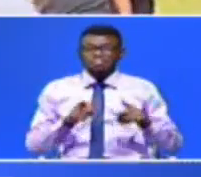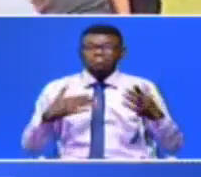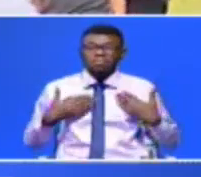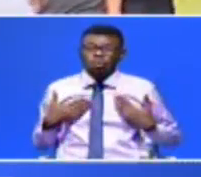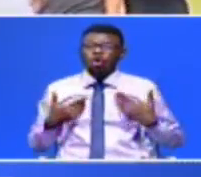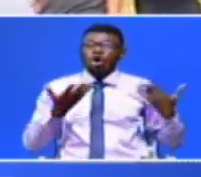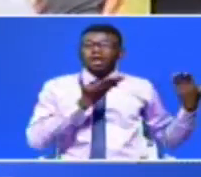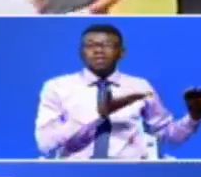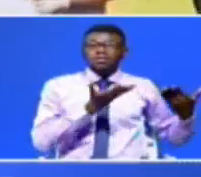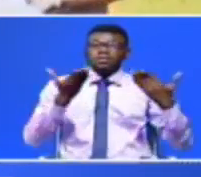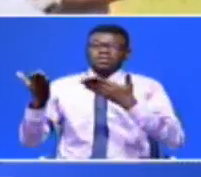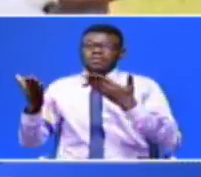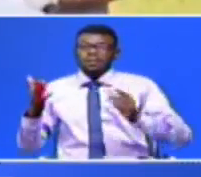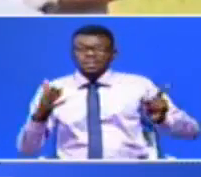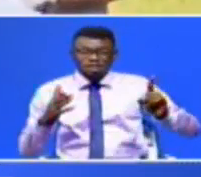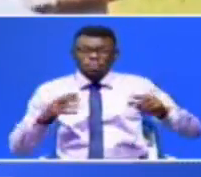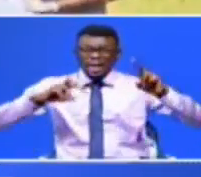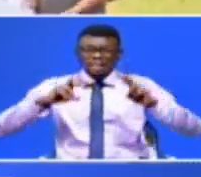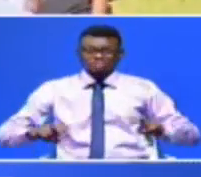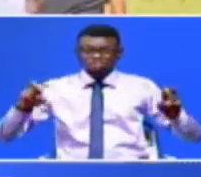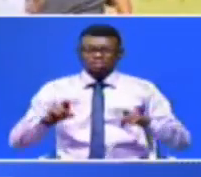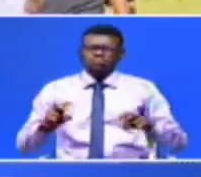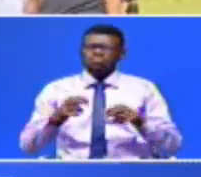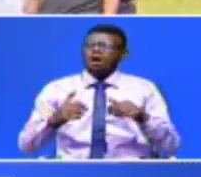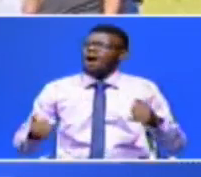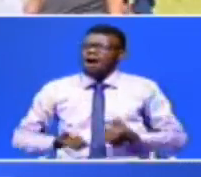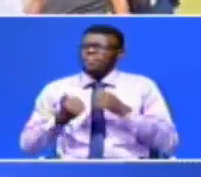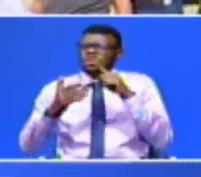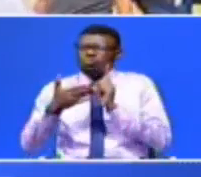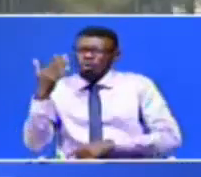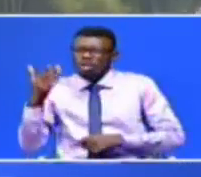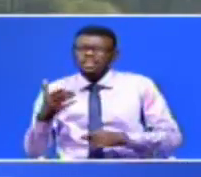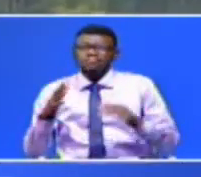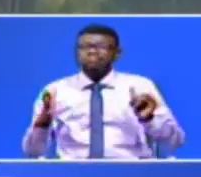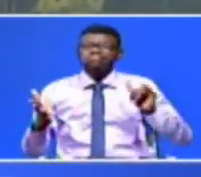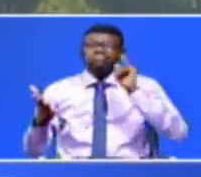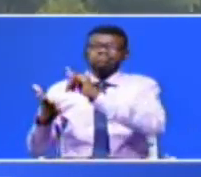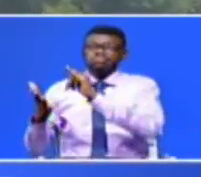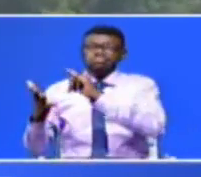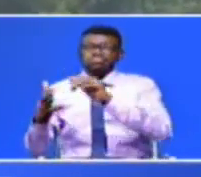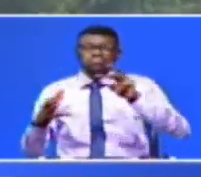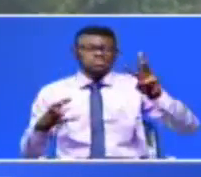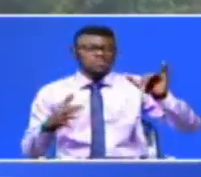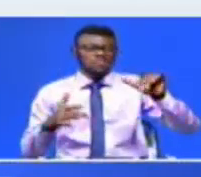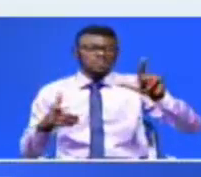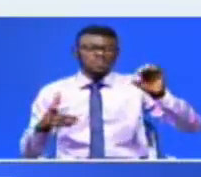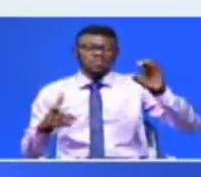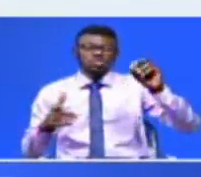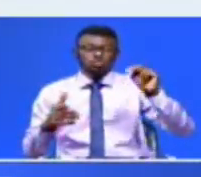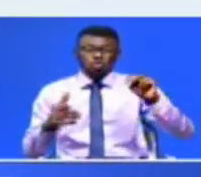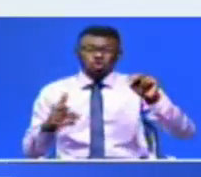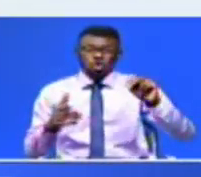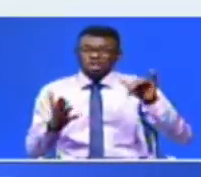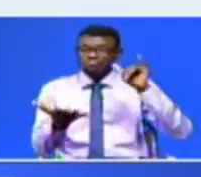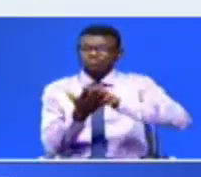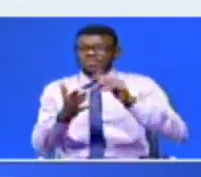victims are airlifted to Nairobi, investigations into the cause of the helicopter crash continue. At the Wilson Airport in Nairobi, Interior